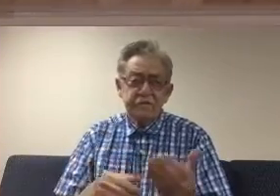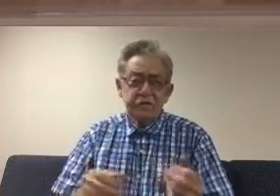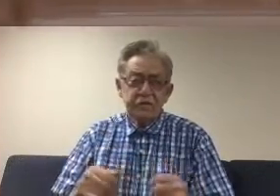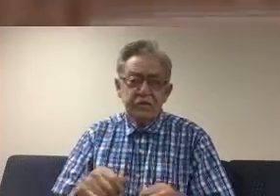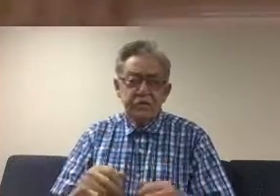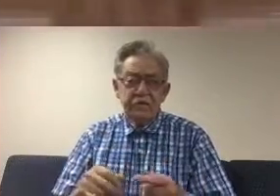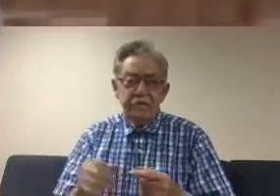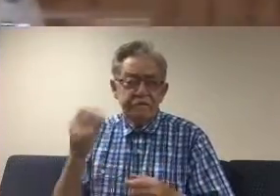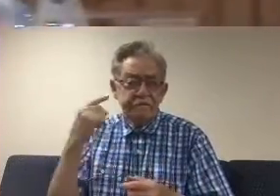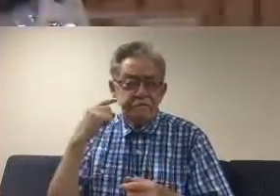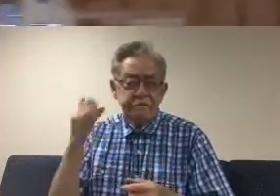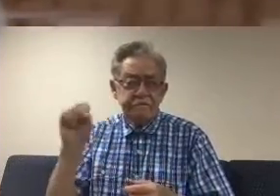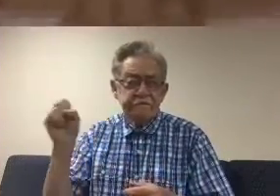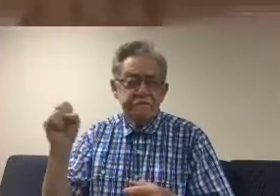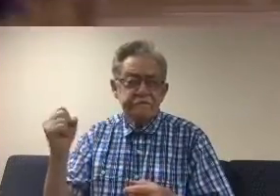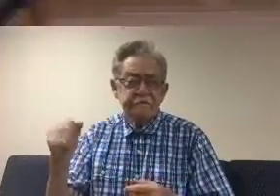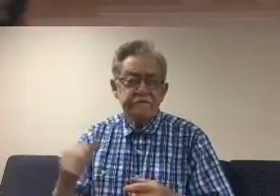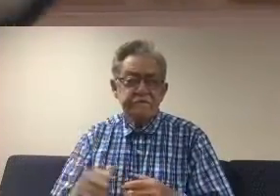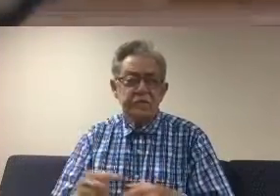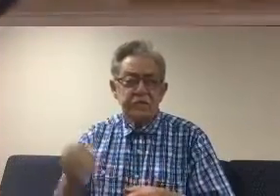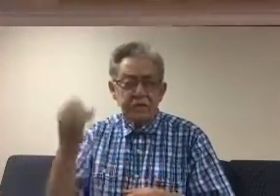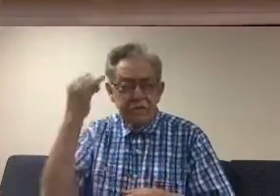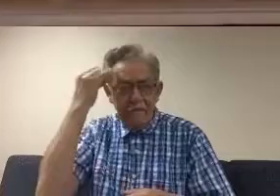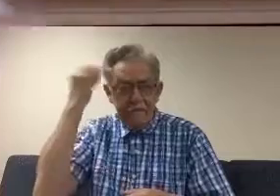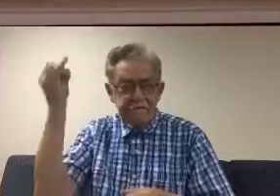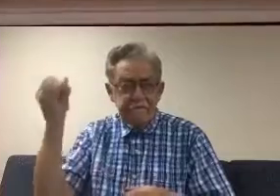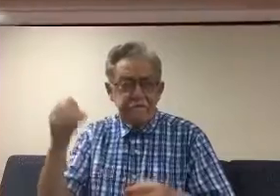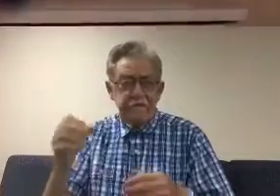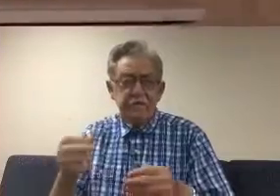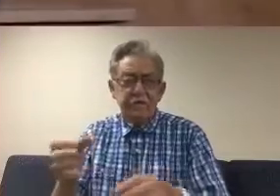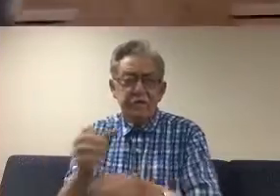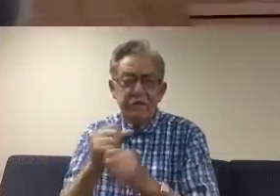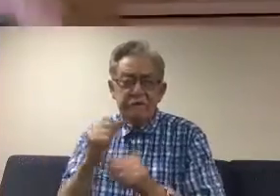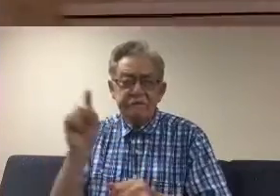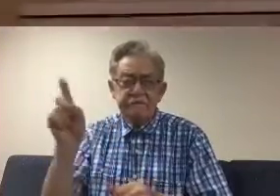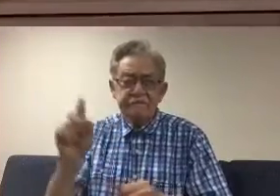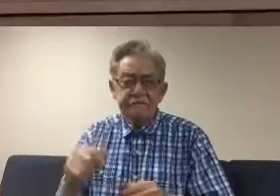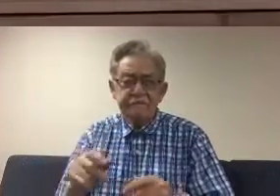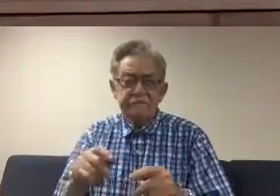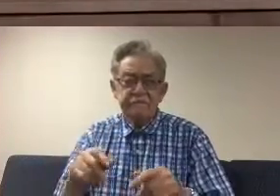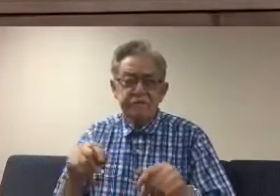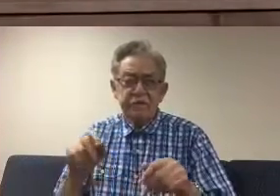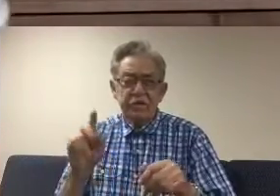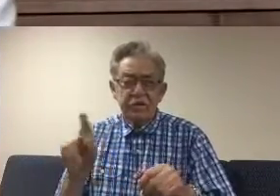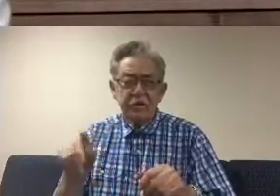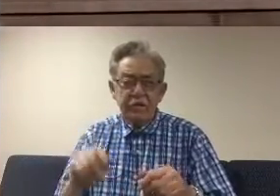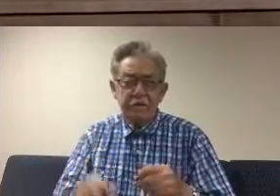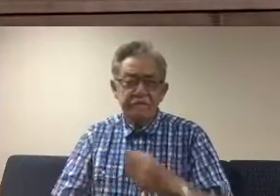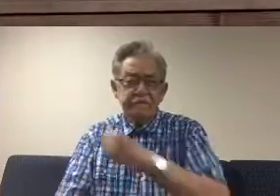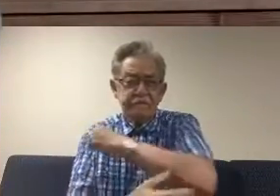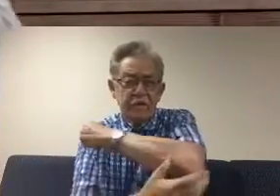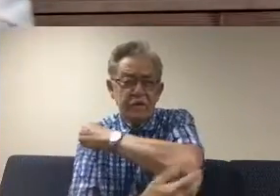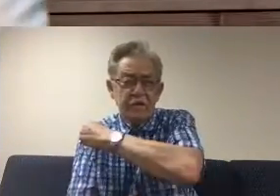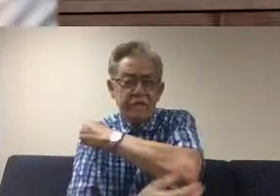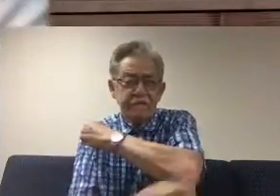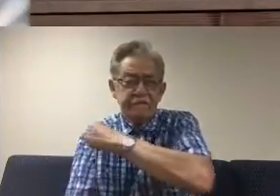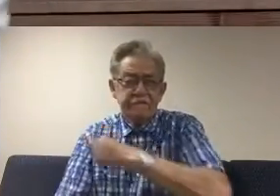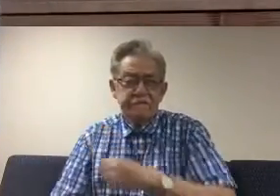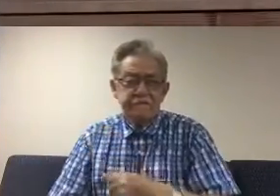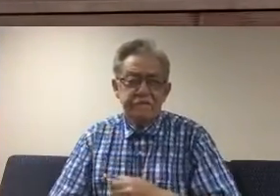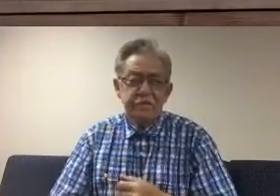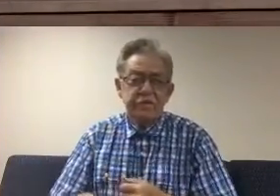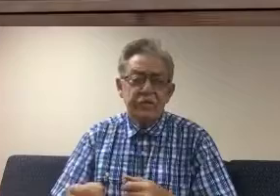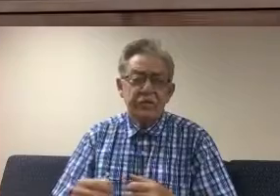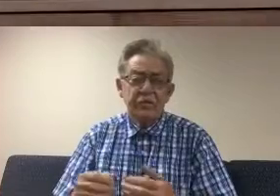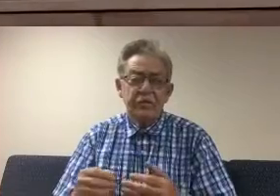find Jesus. Imagine if they could get one of those guys who were as poor as church mice to